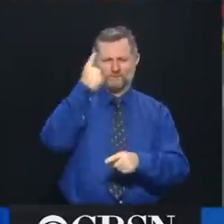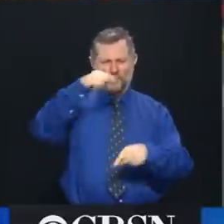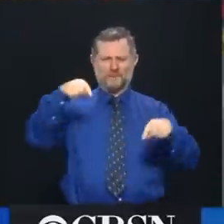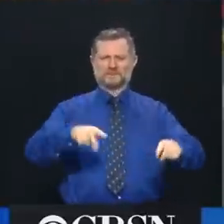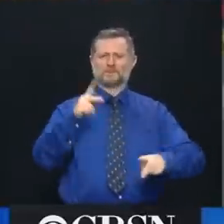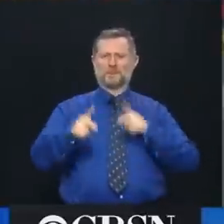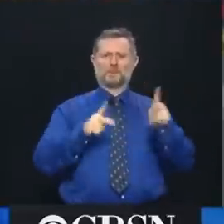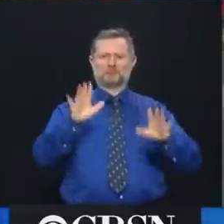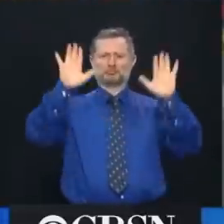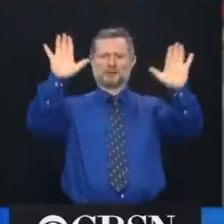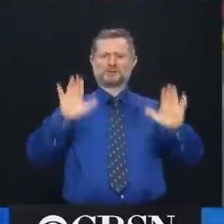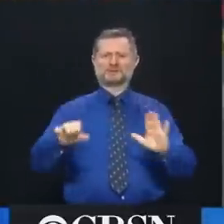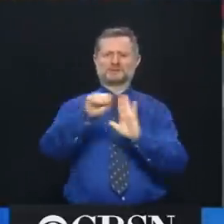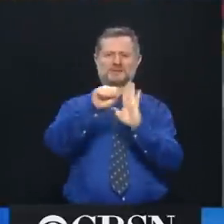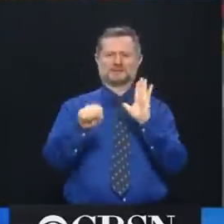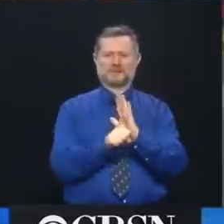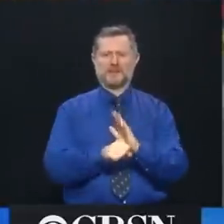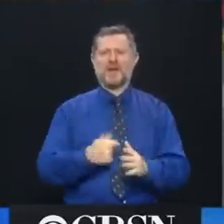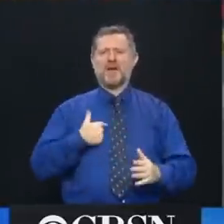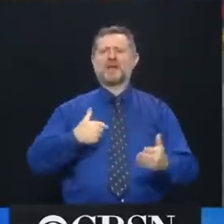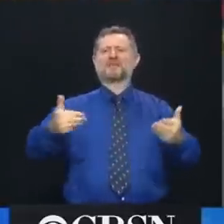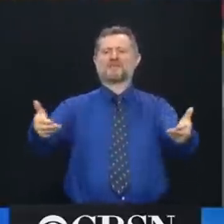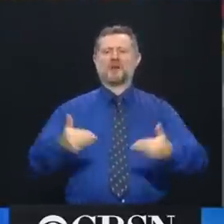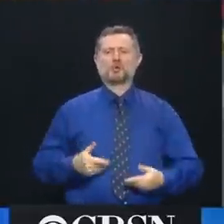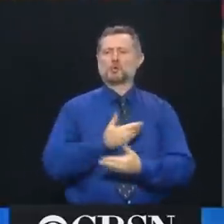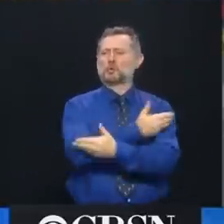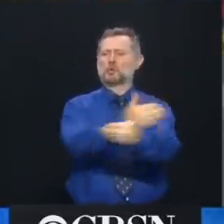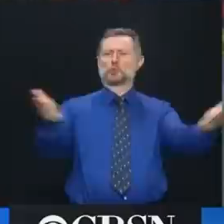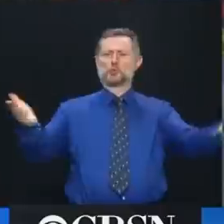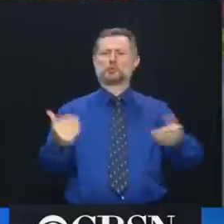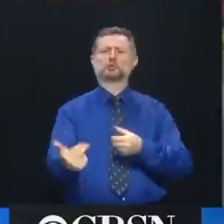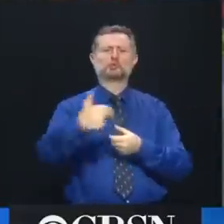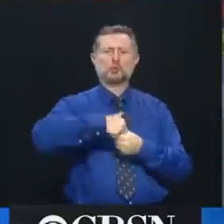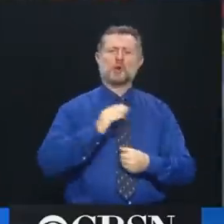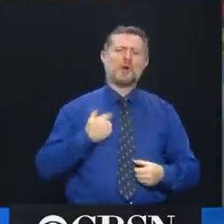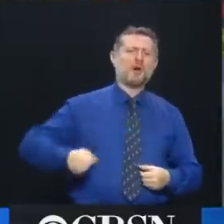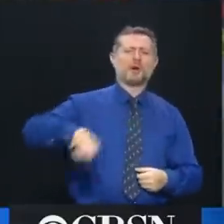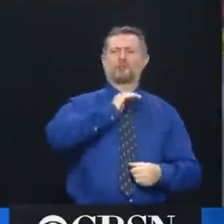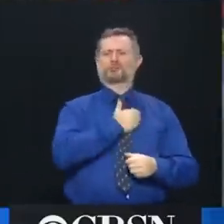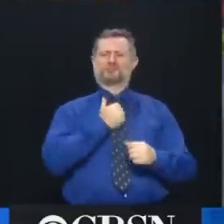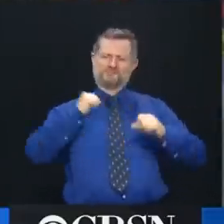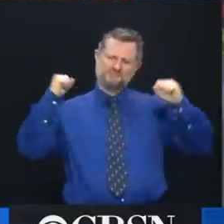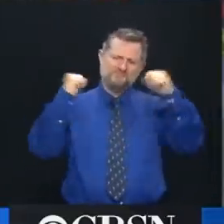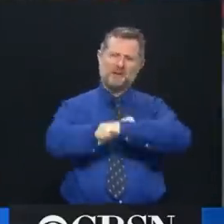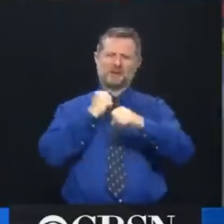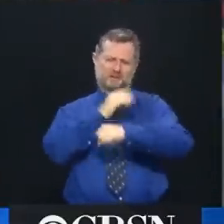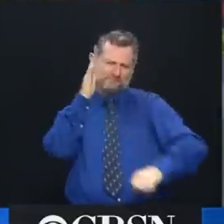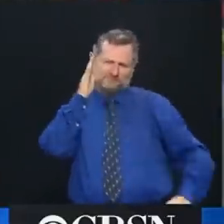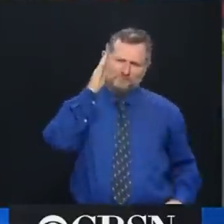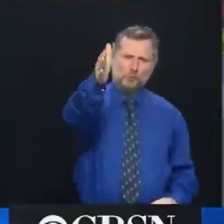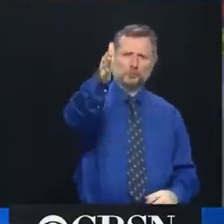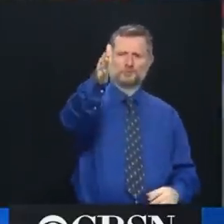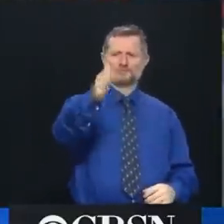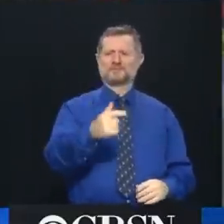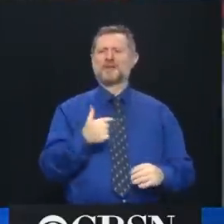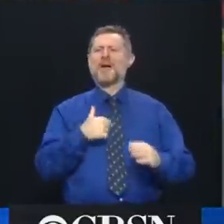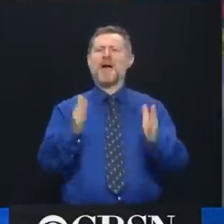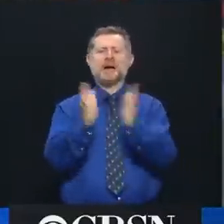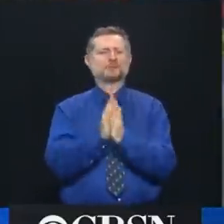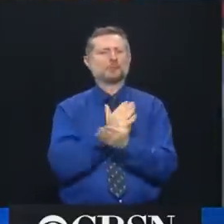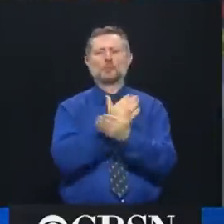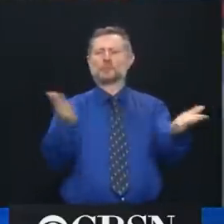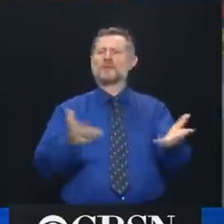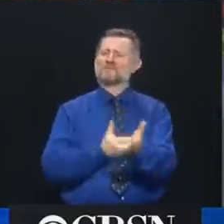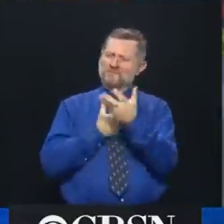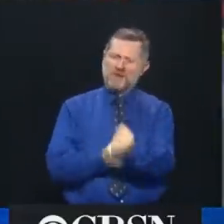friends i invite you to join me in this fight for our future i only ask for your faith in me and